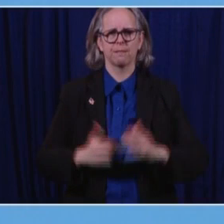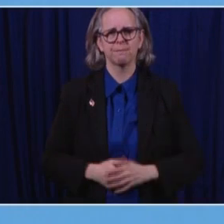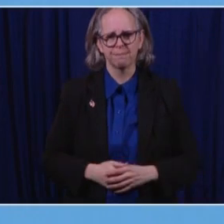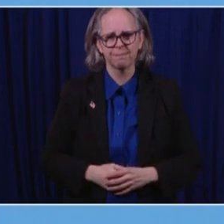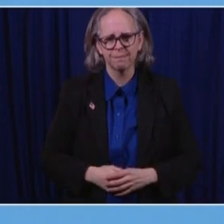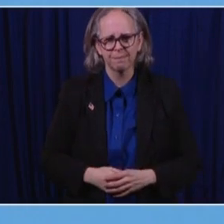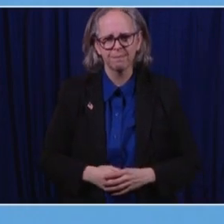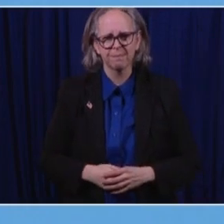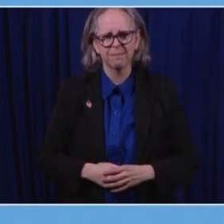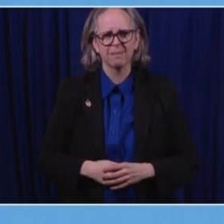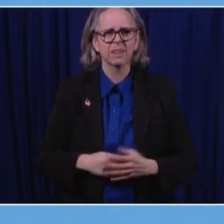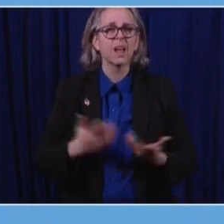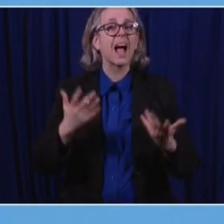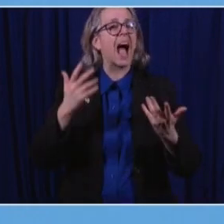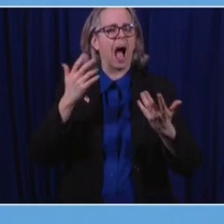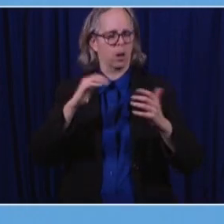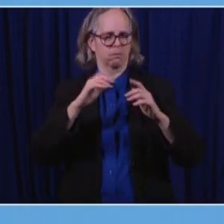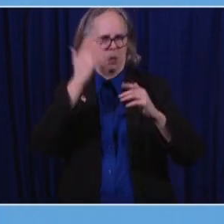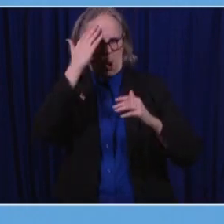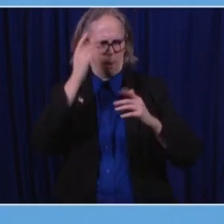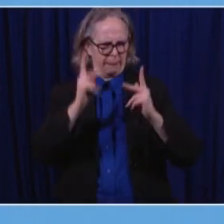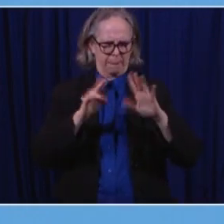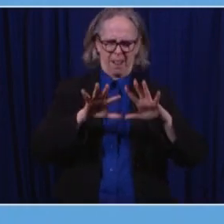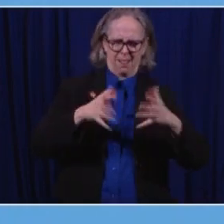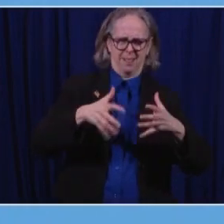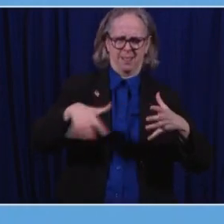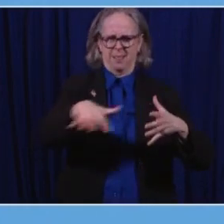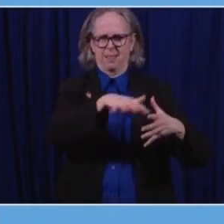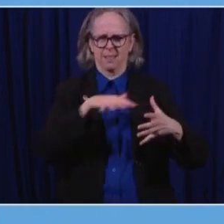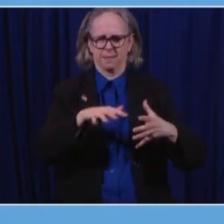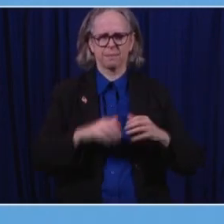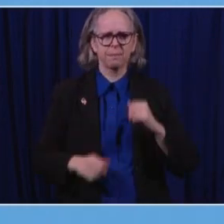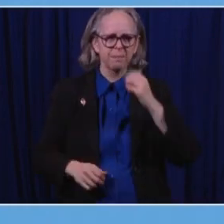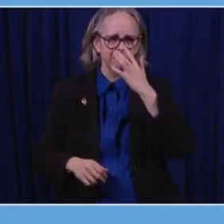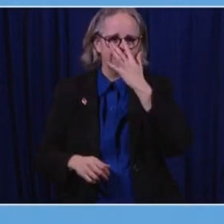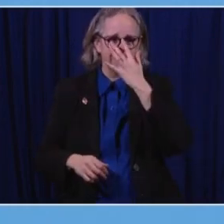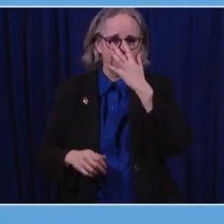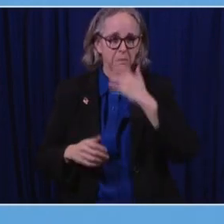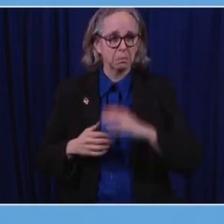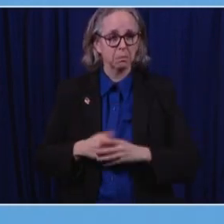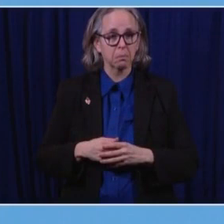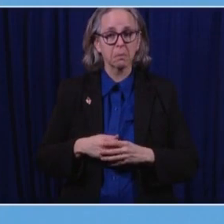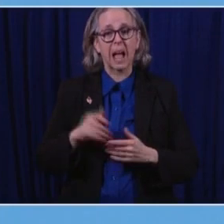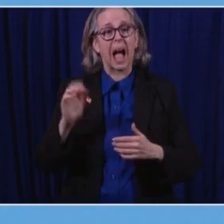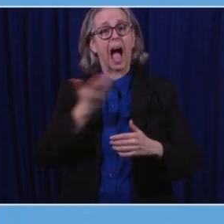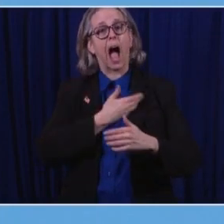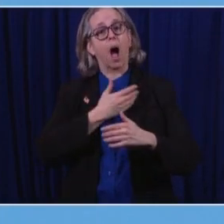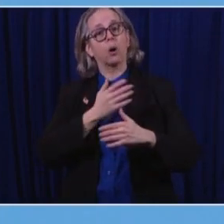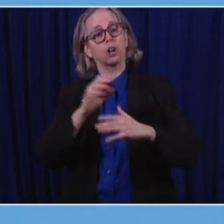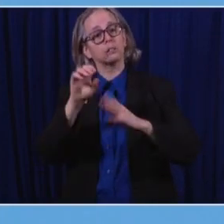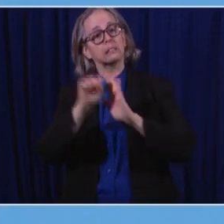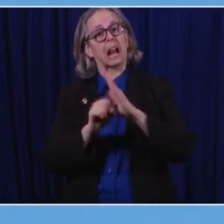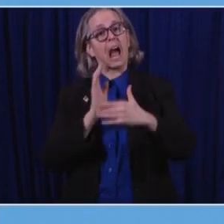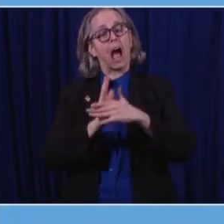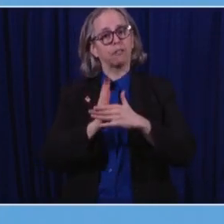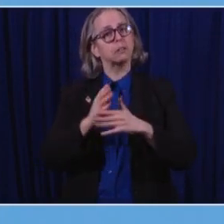1 to 88 map. We're down slightly for the statewide average. We are averaging